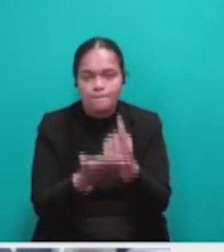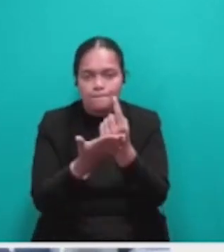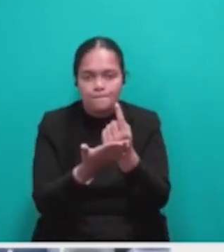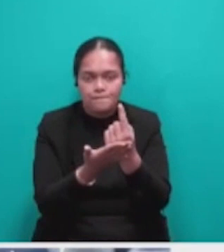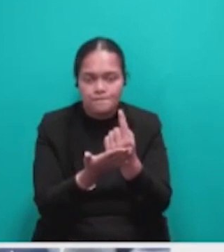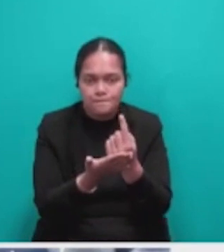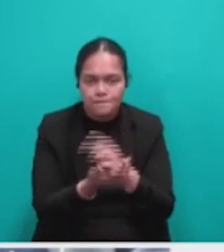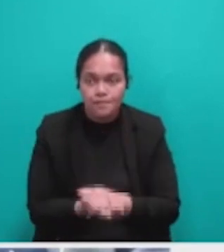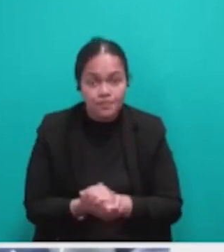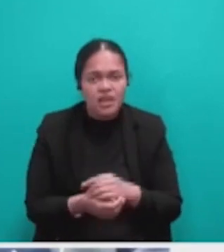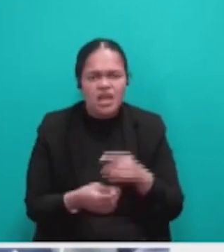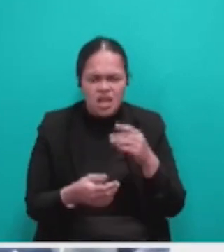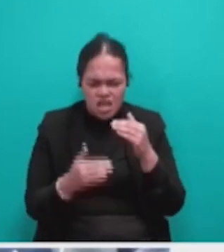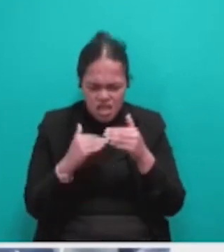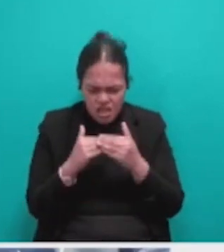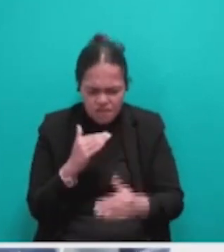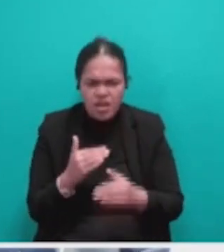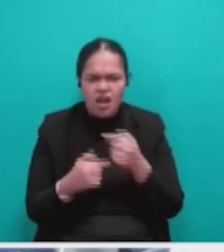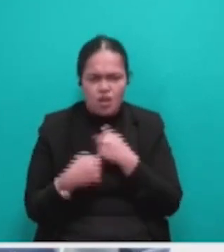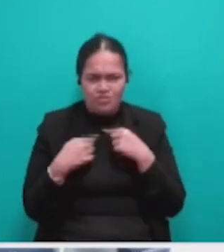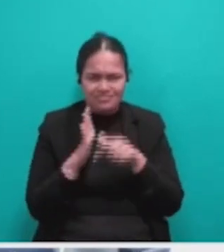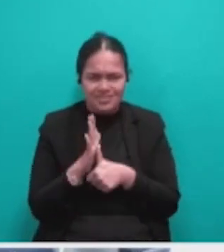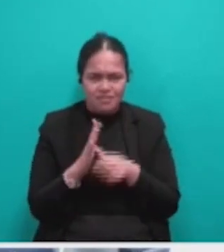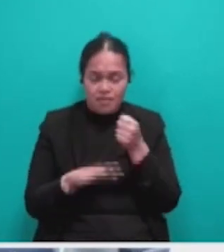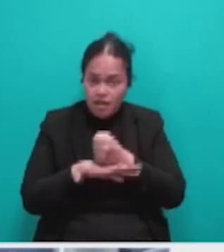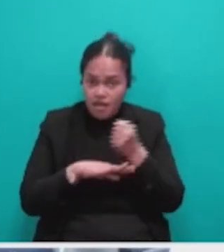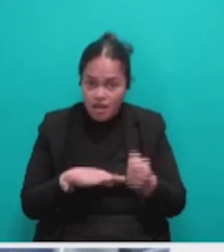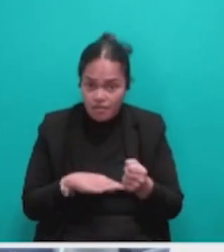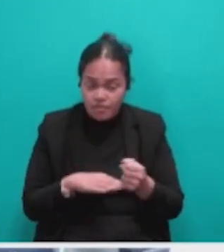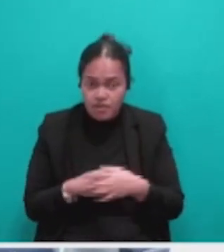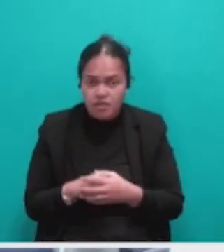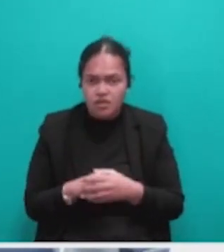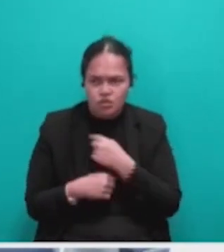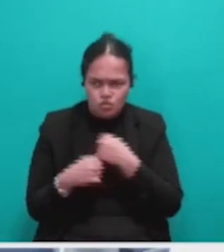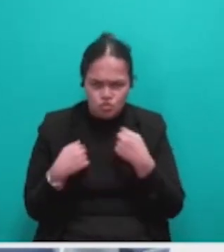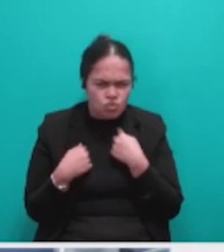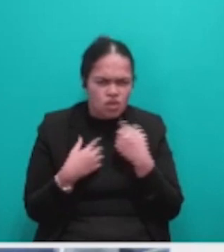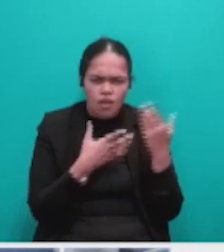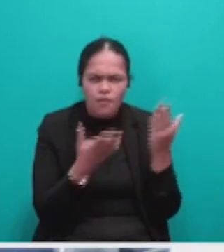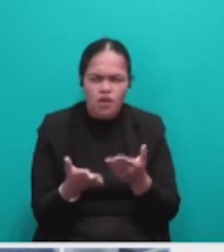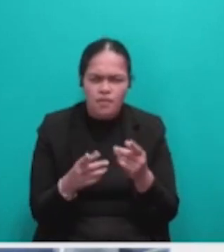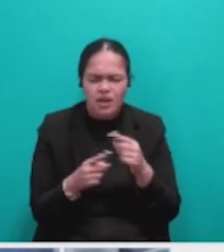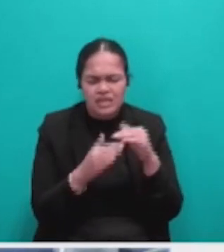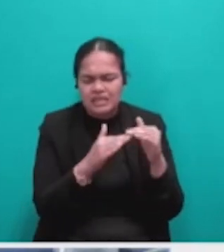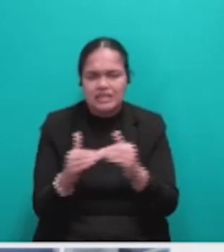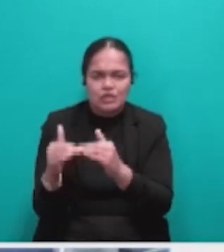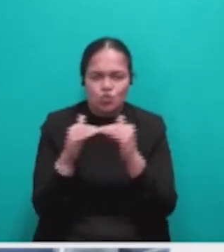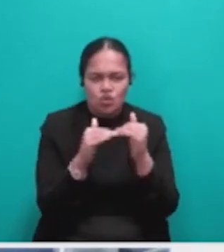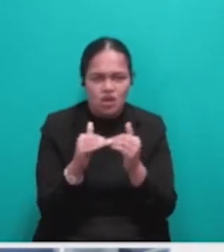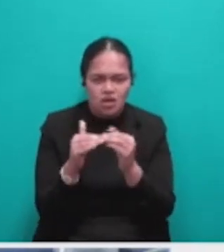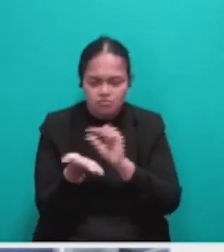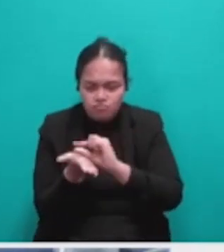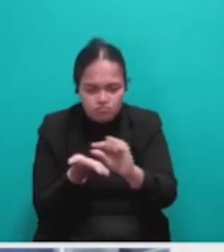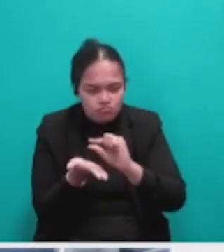And even during our time in government, without the GCC, we brought about equal distribution of leases